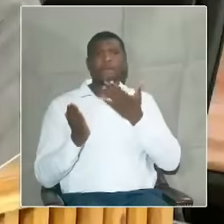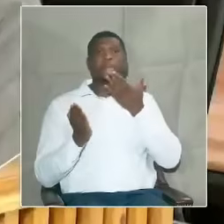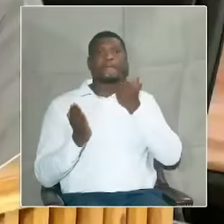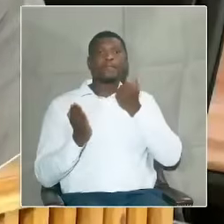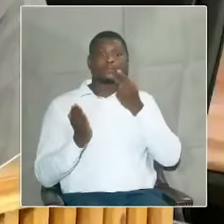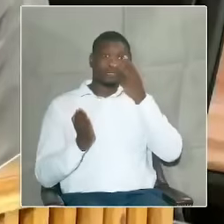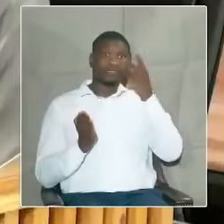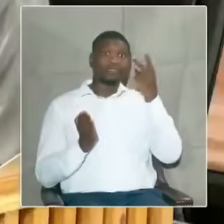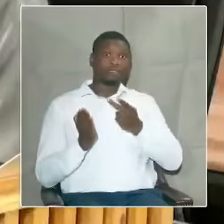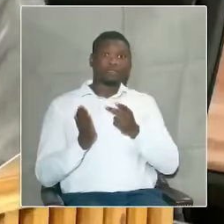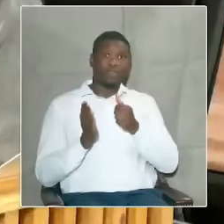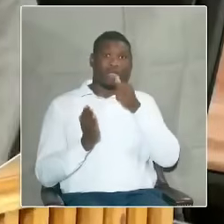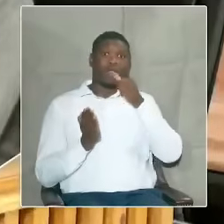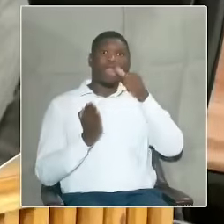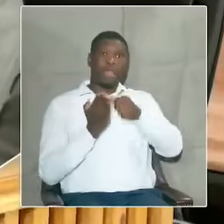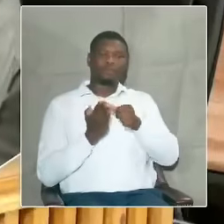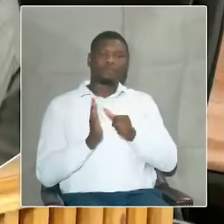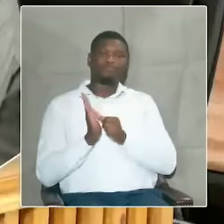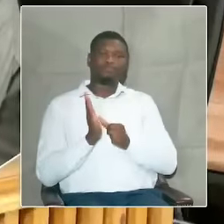letter at 374.